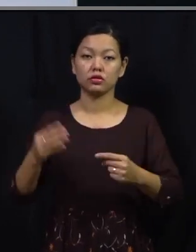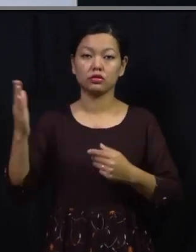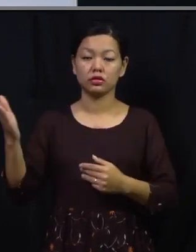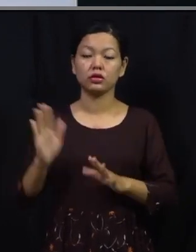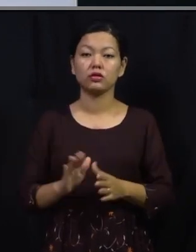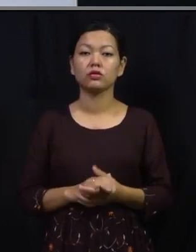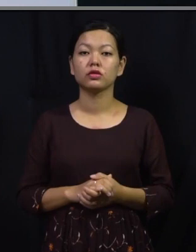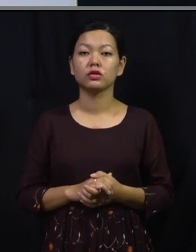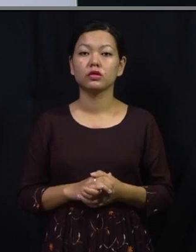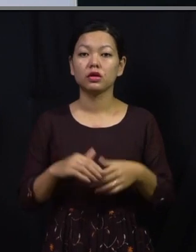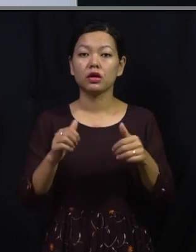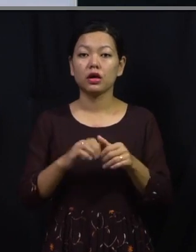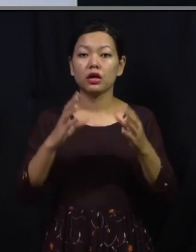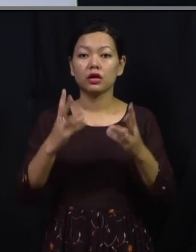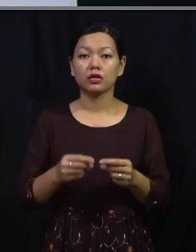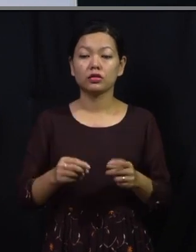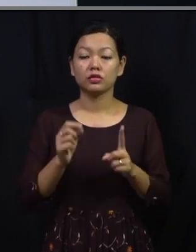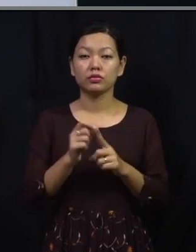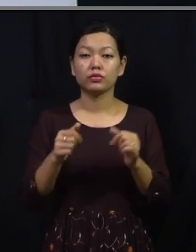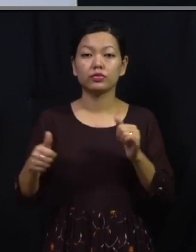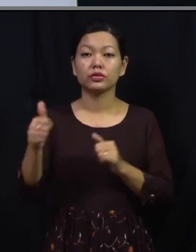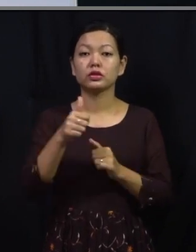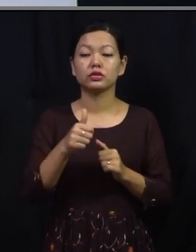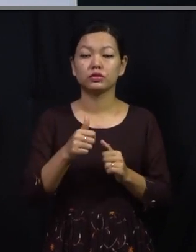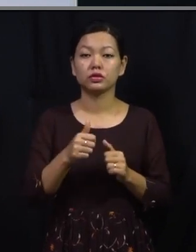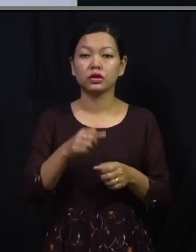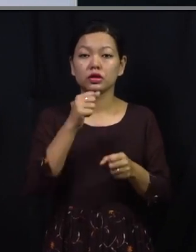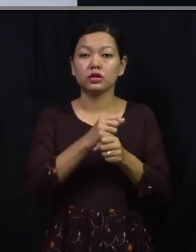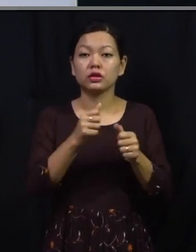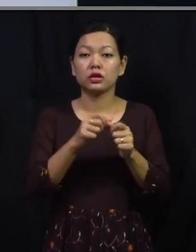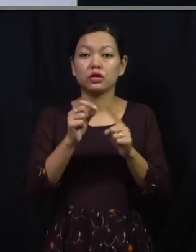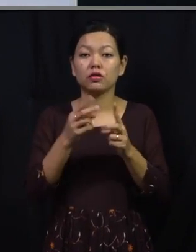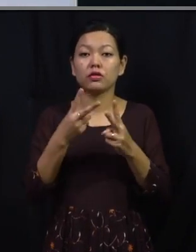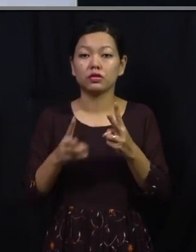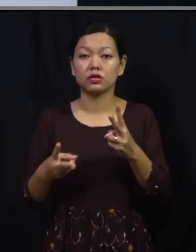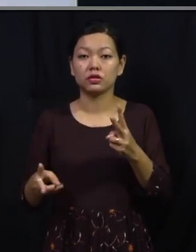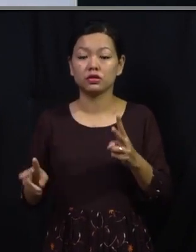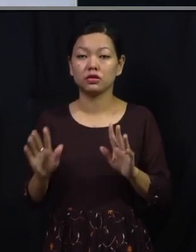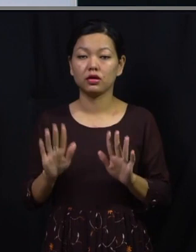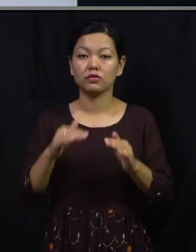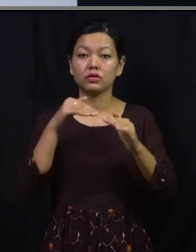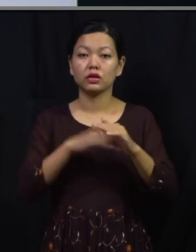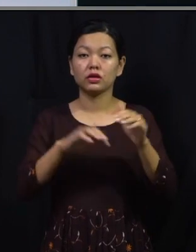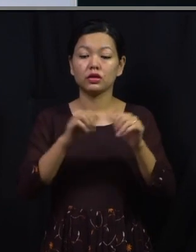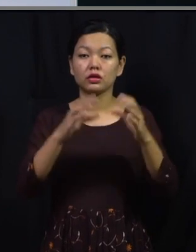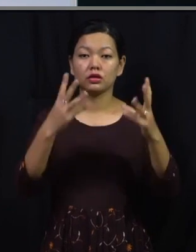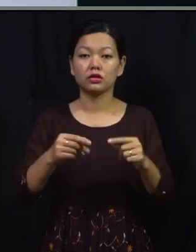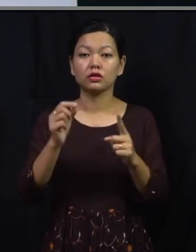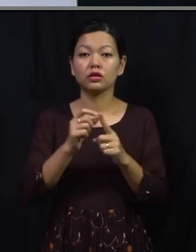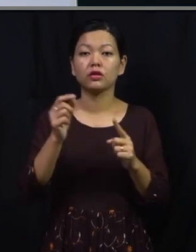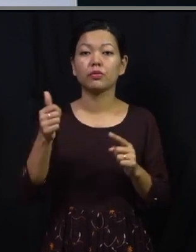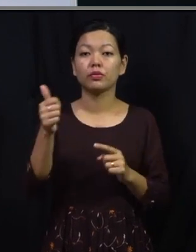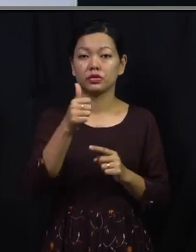generally accepted accounting principles, and so many principles given we have under the accounting principles.